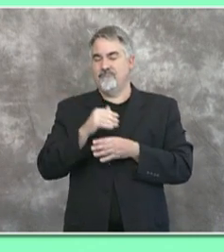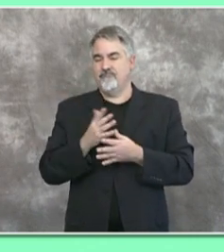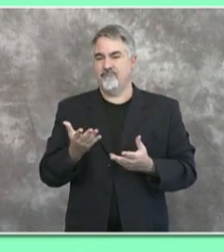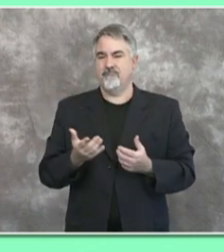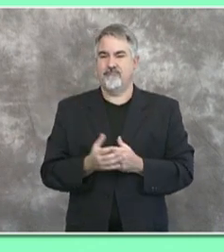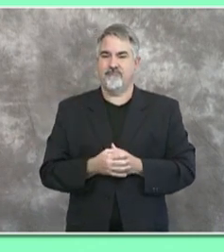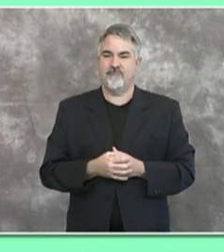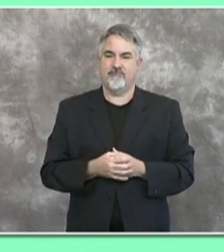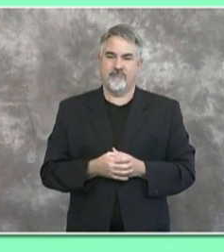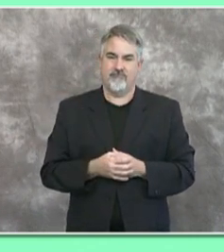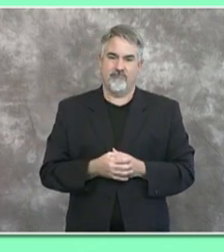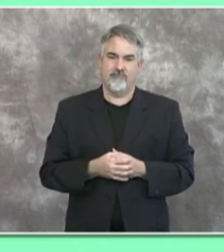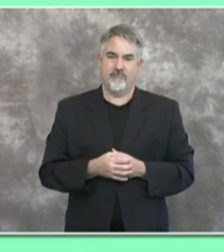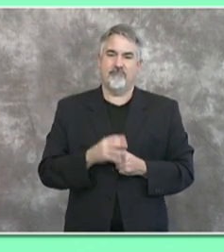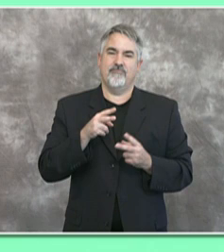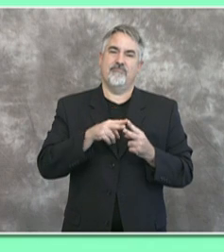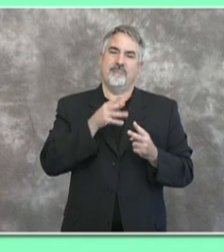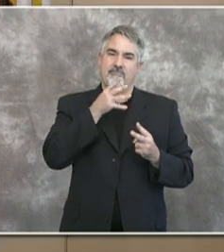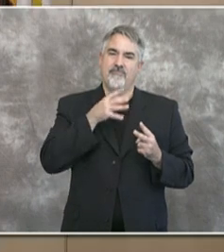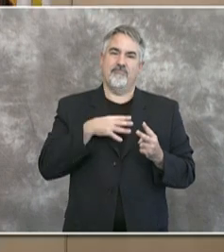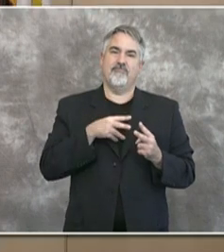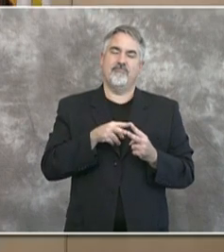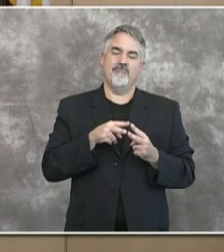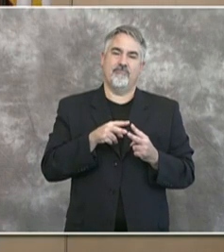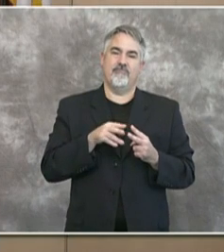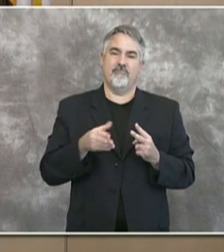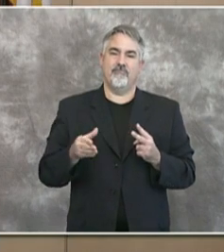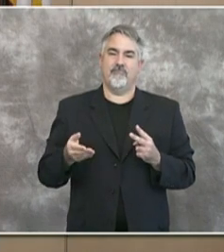2 females. One is in their late